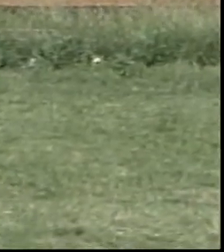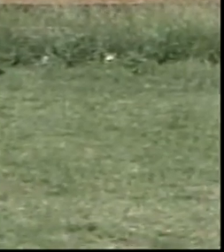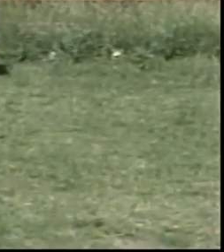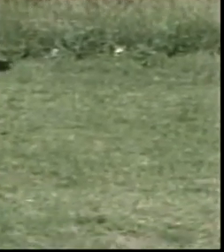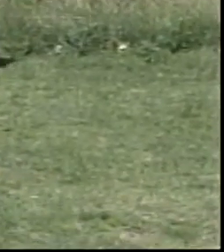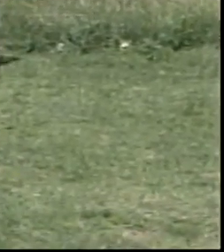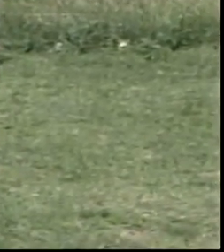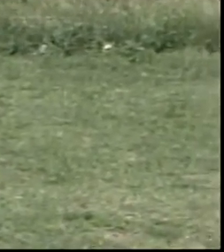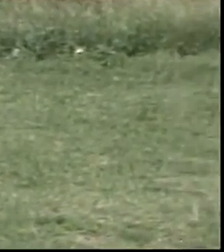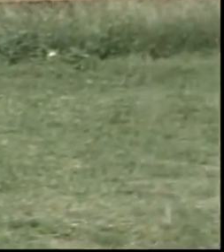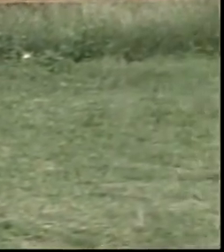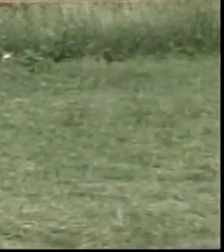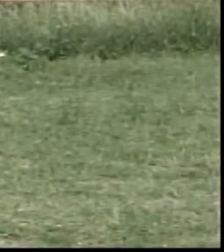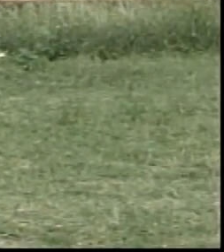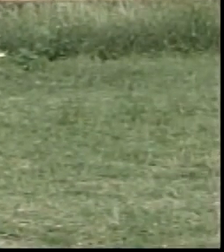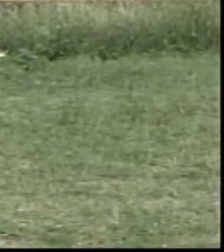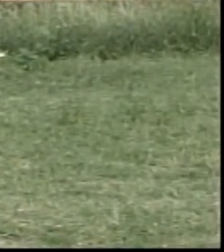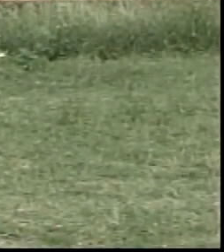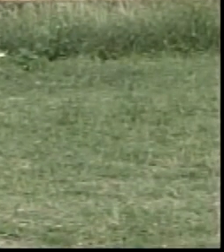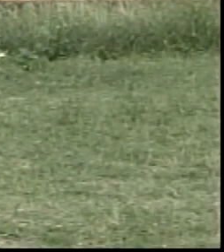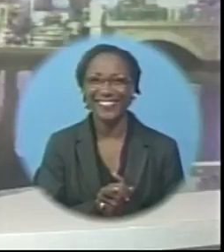luck to both teams.